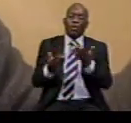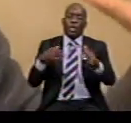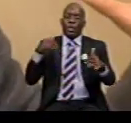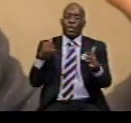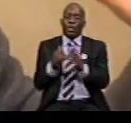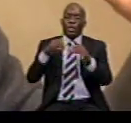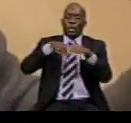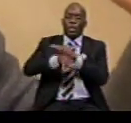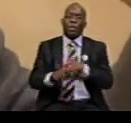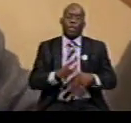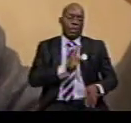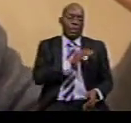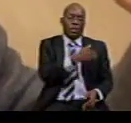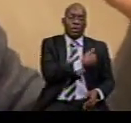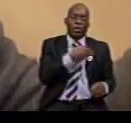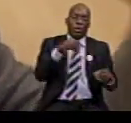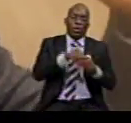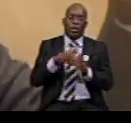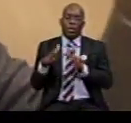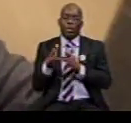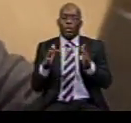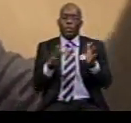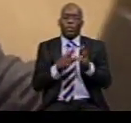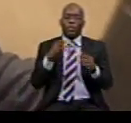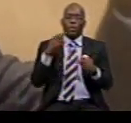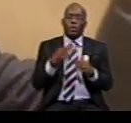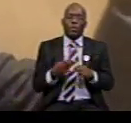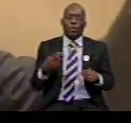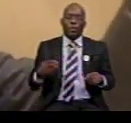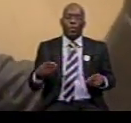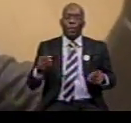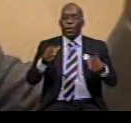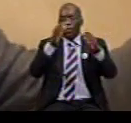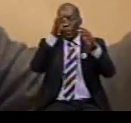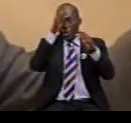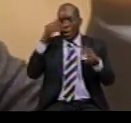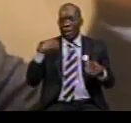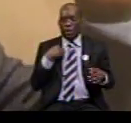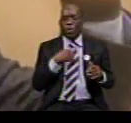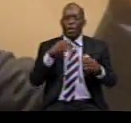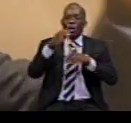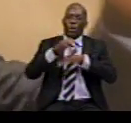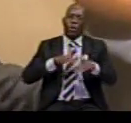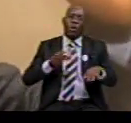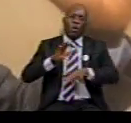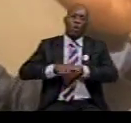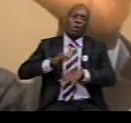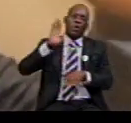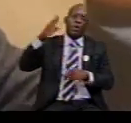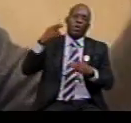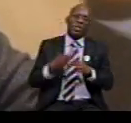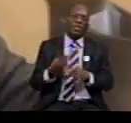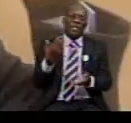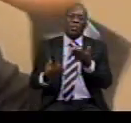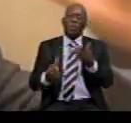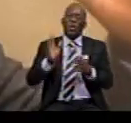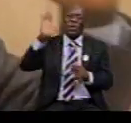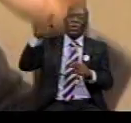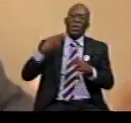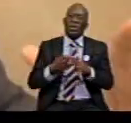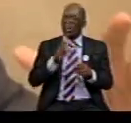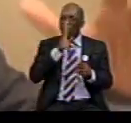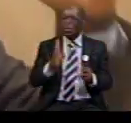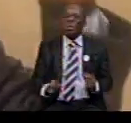the mighty name of Jesus. Father, we call upon your name. May your name be exalted. May the